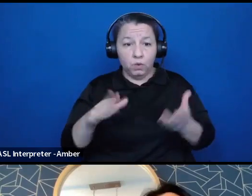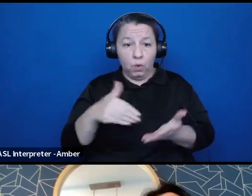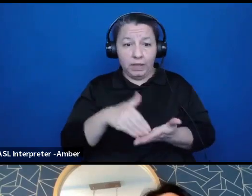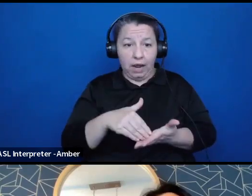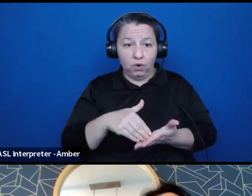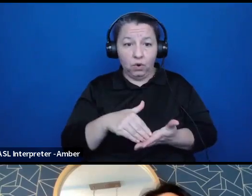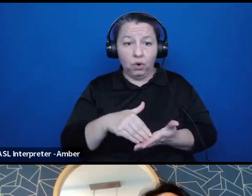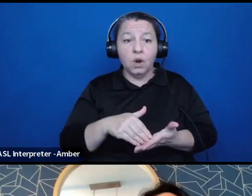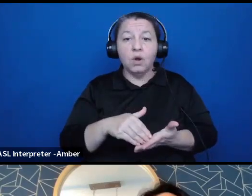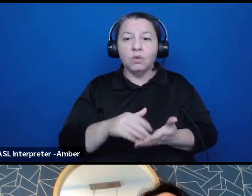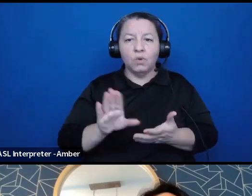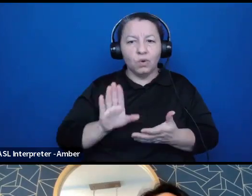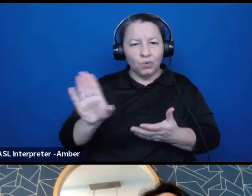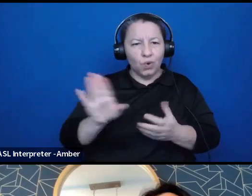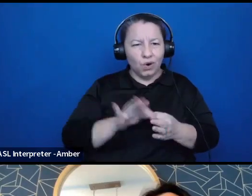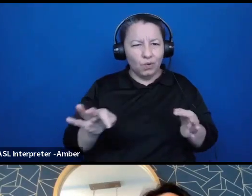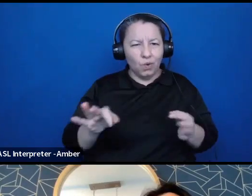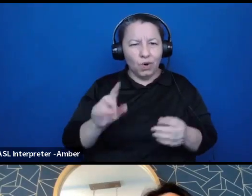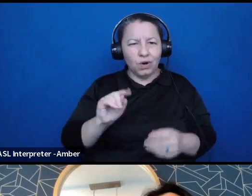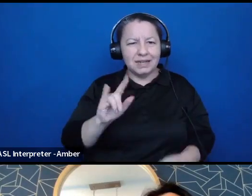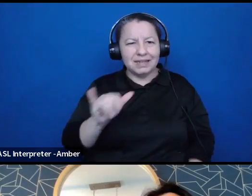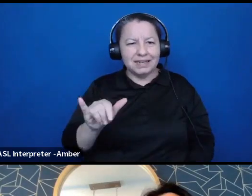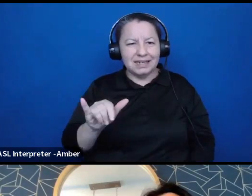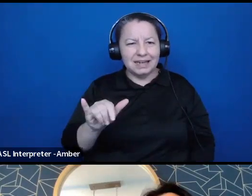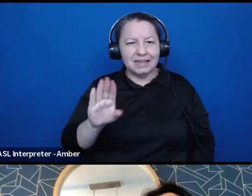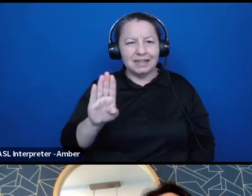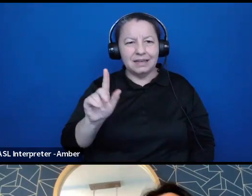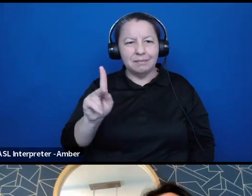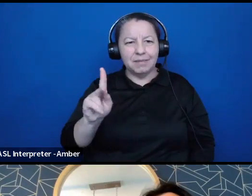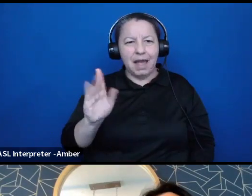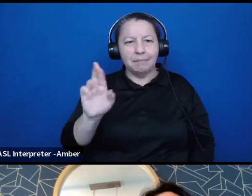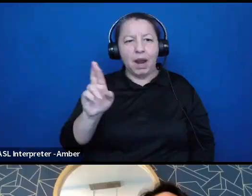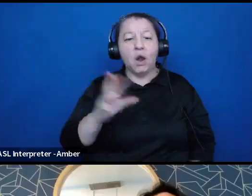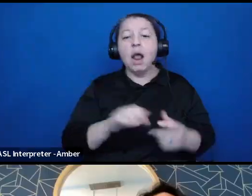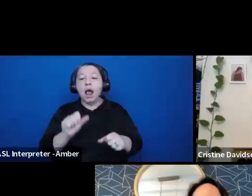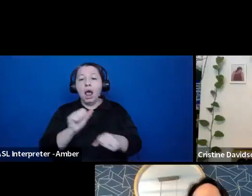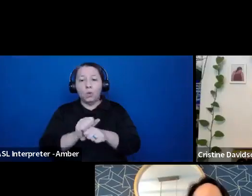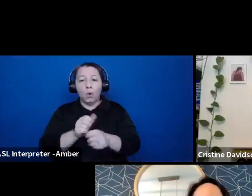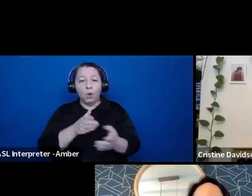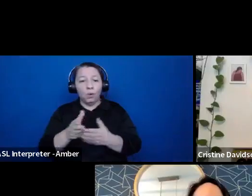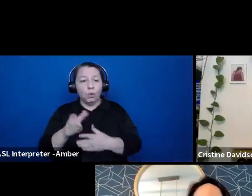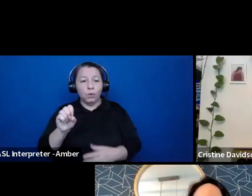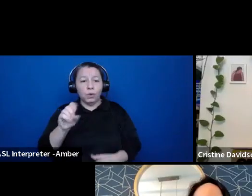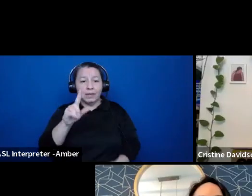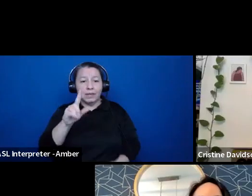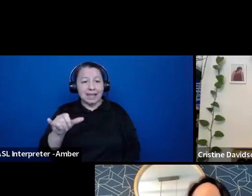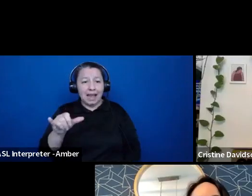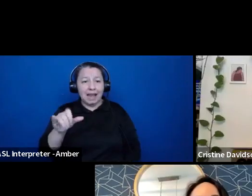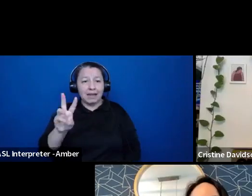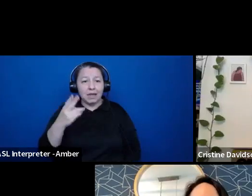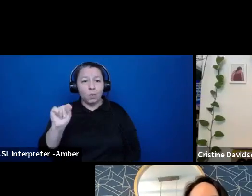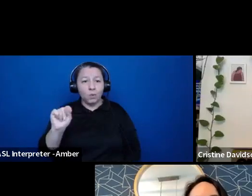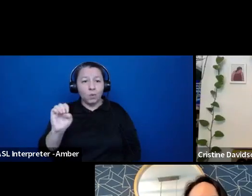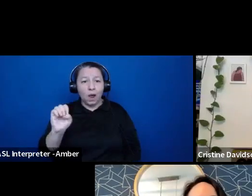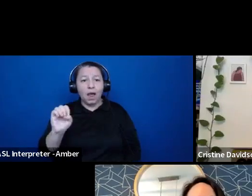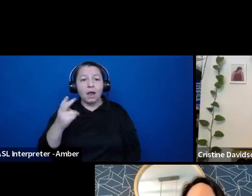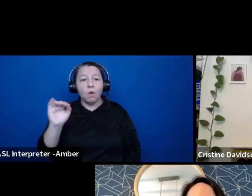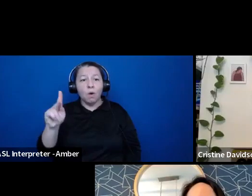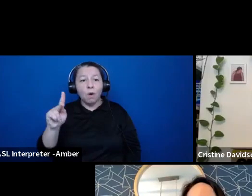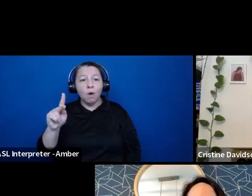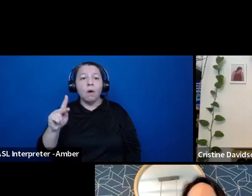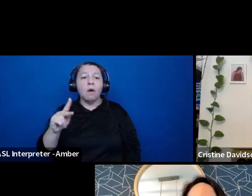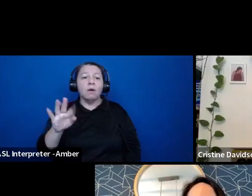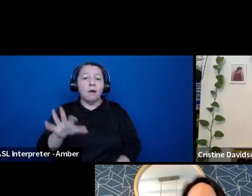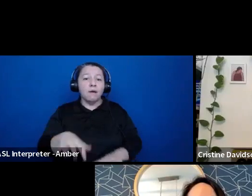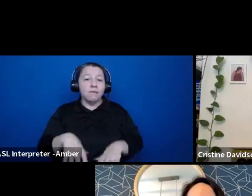understand, you know, through the work of Sandy Whitehawk, right, of foster care and adoption and being